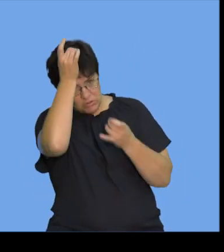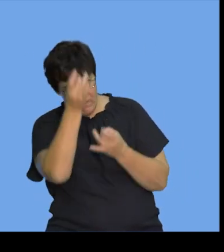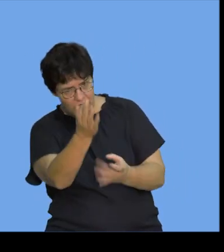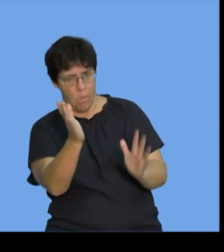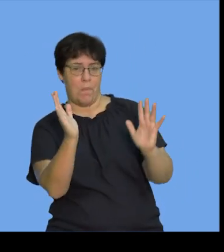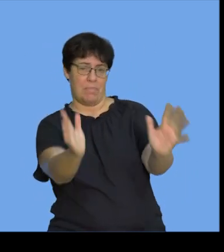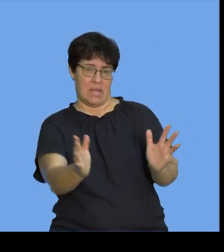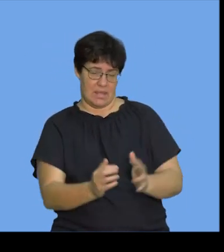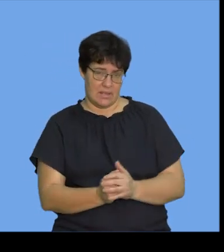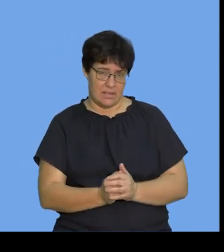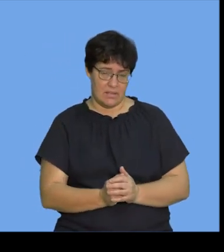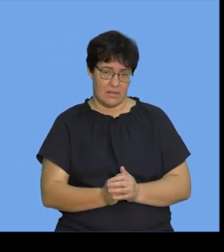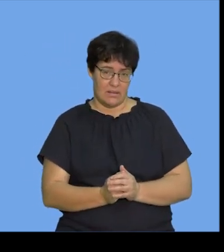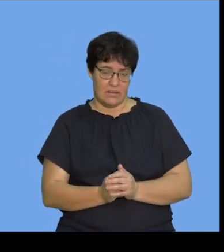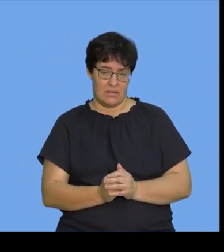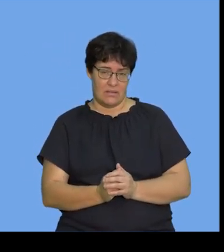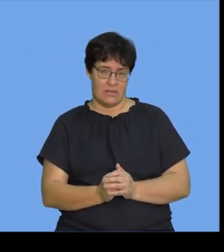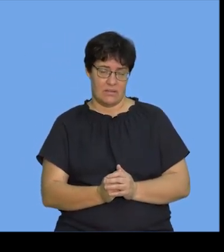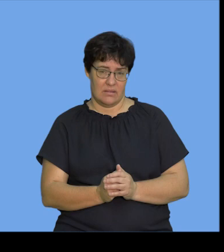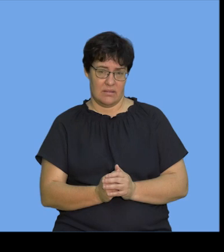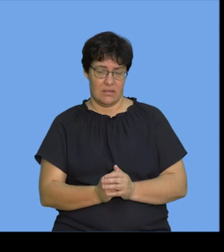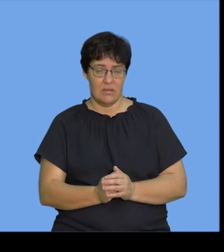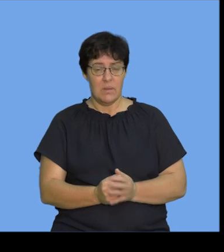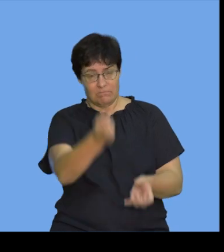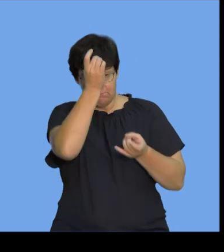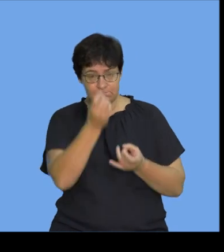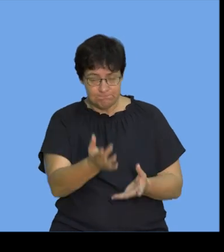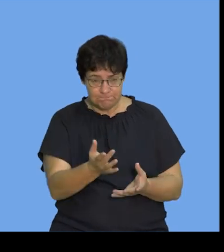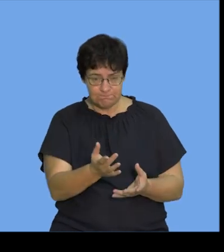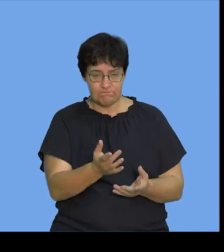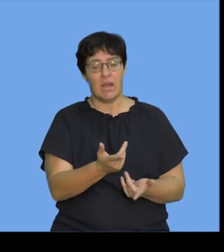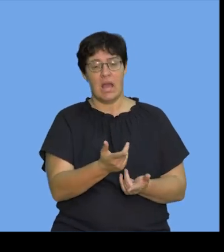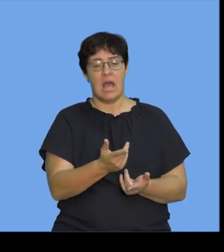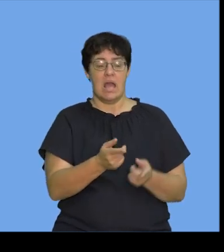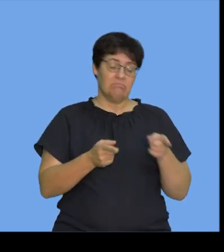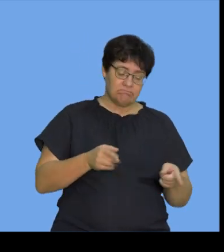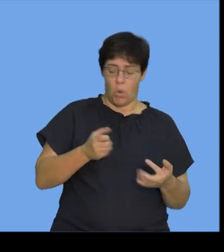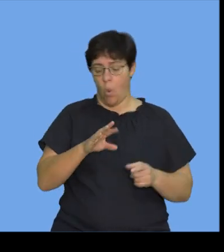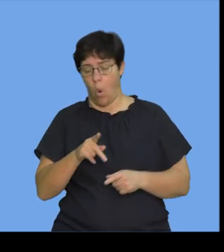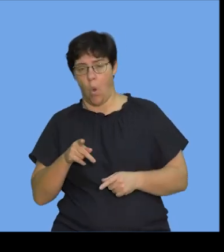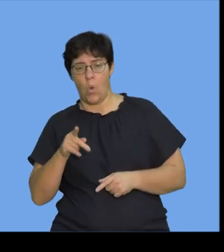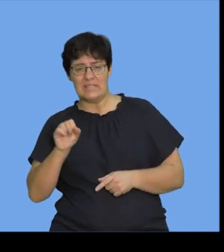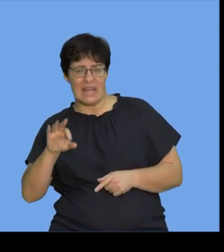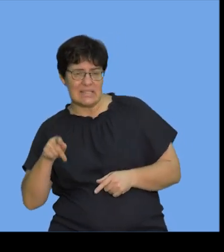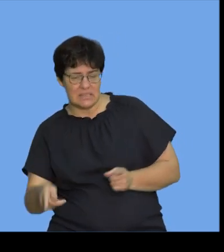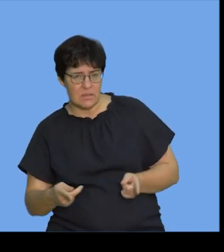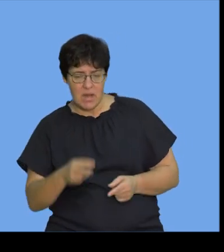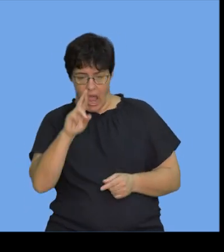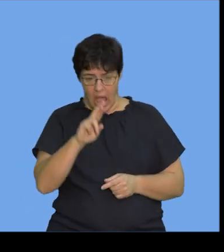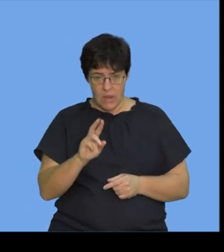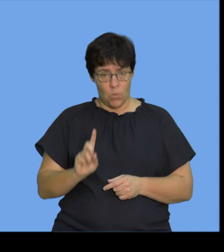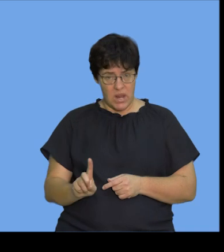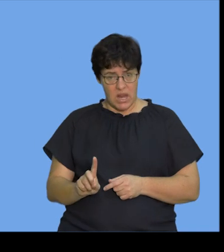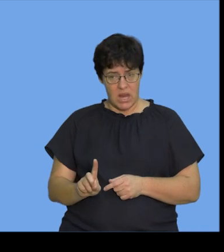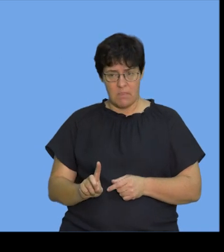that if I give you, excuse me, if I give you a sequence or a series and then you find r as 1, then you cannot